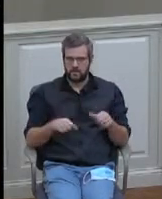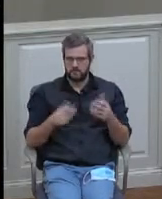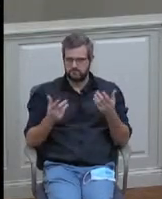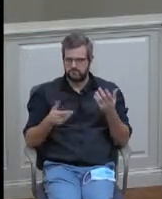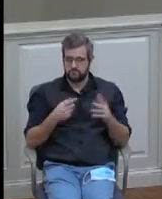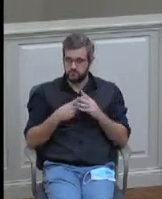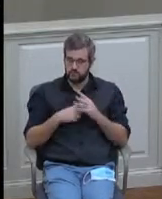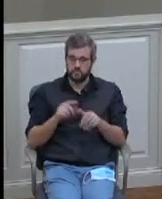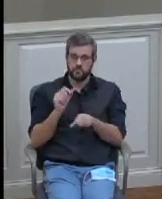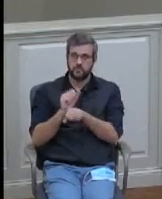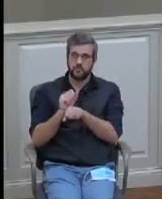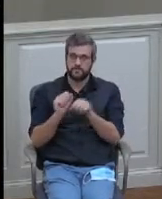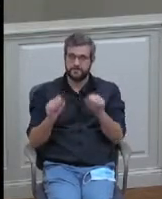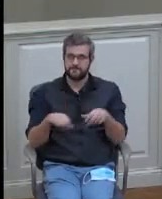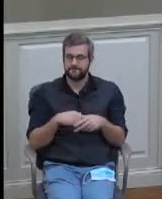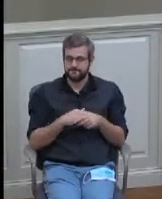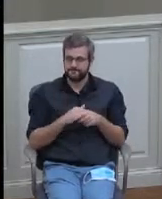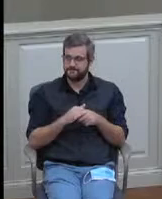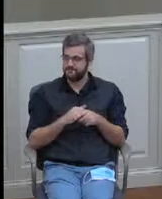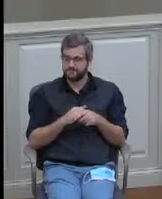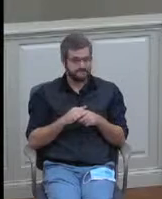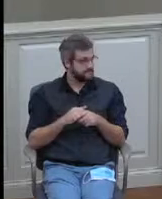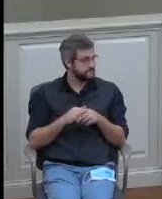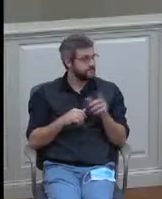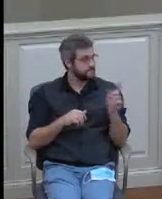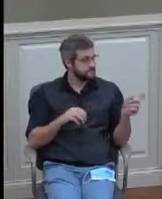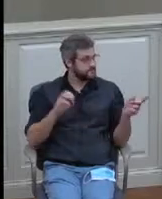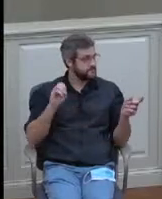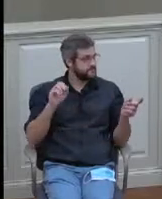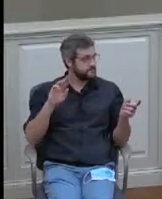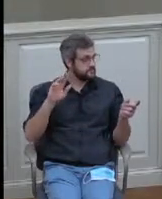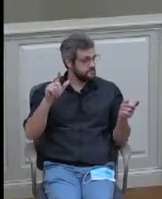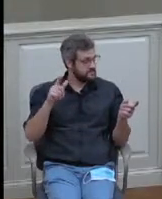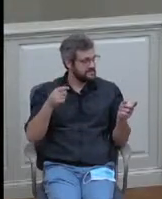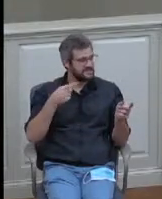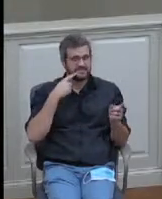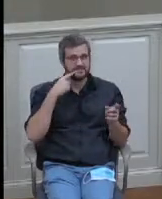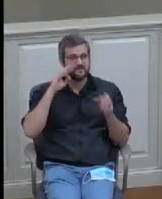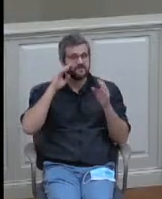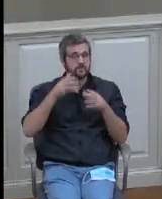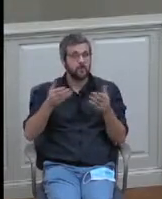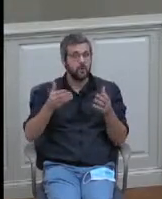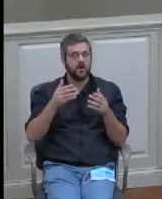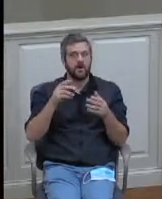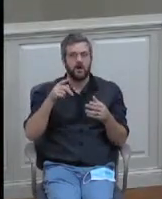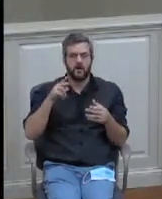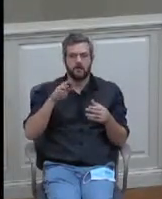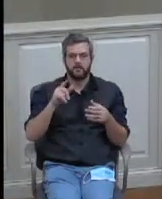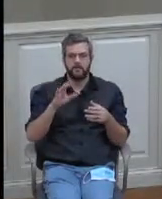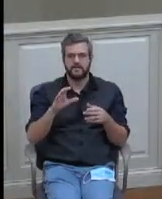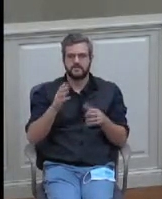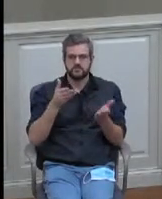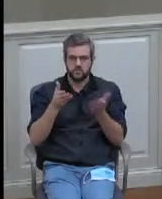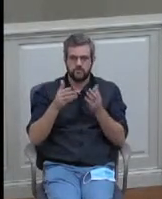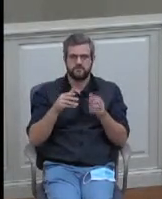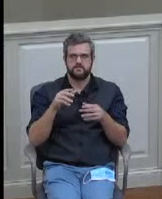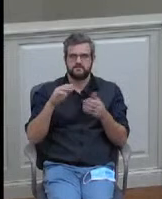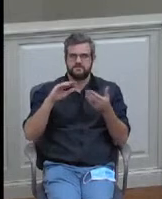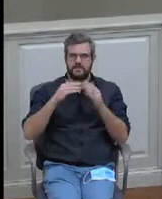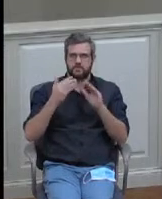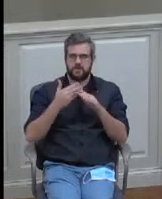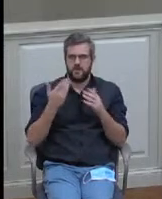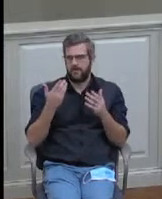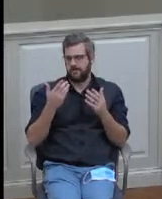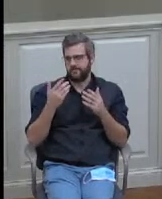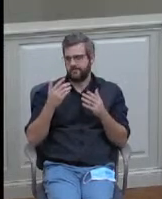start getting to work. So. Yeah, Josh will be focused on the general fund, public services, downtown master plan